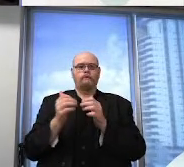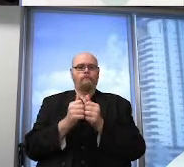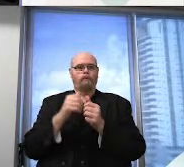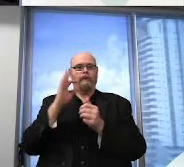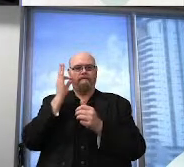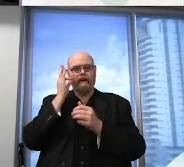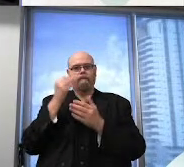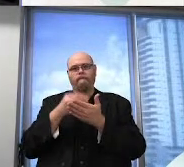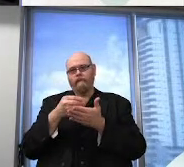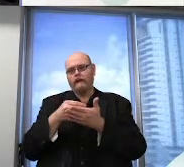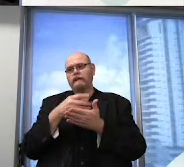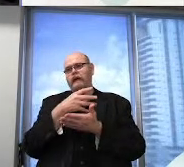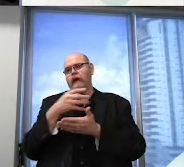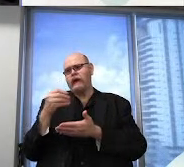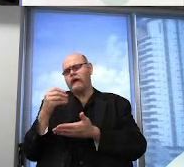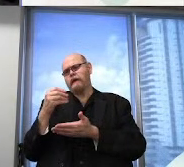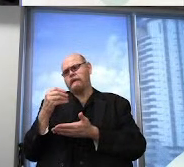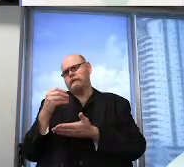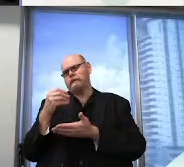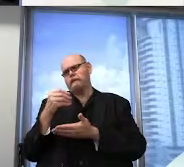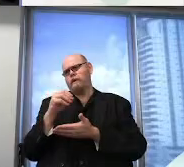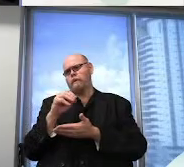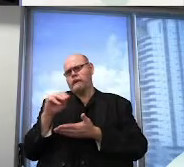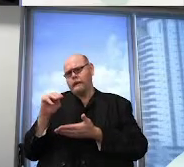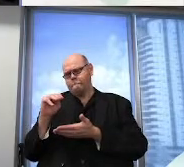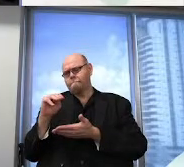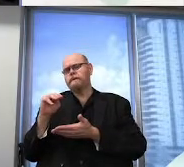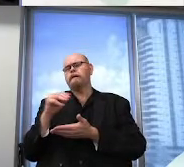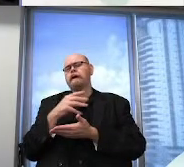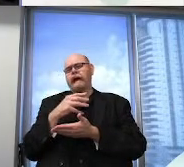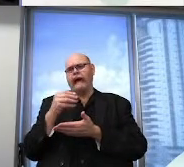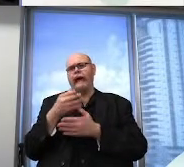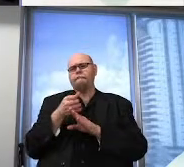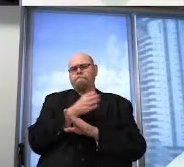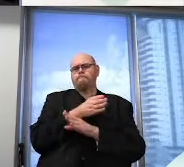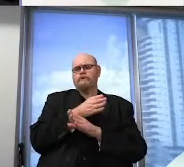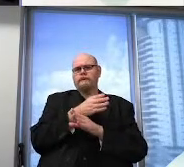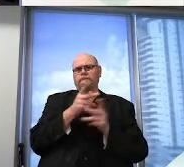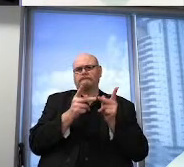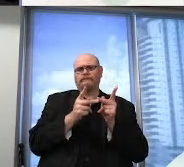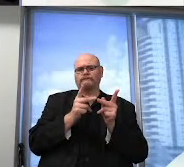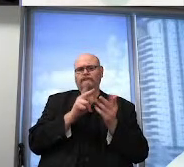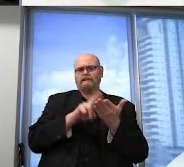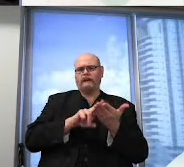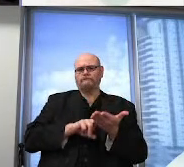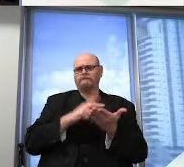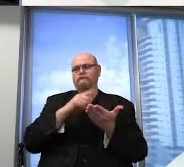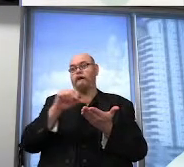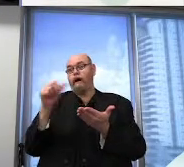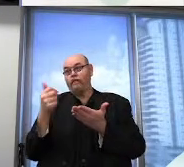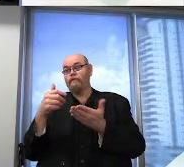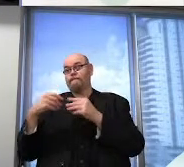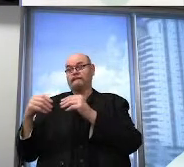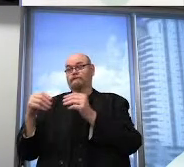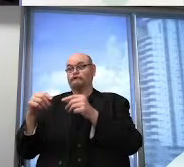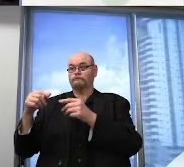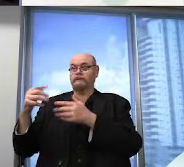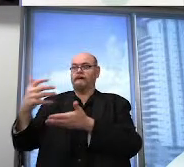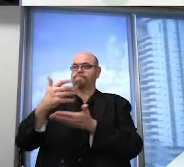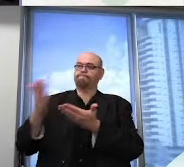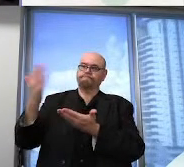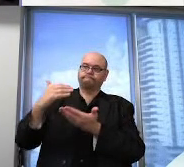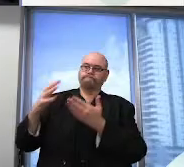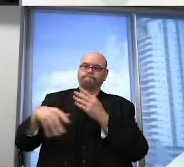both for federal funding and for O&M, plus pre-position contracts for other vendors as well to add